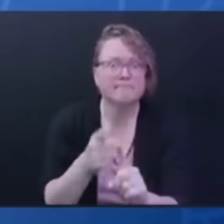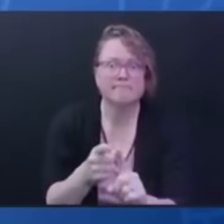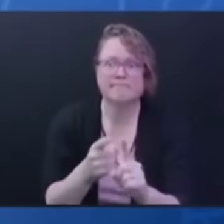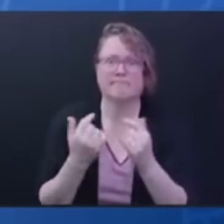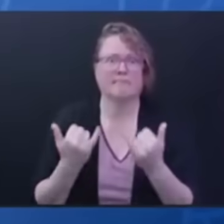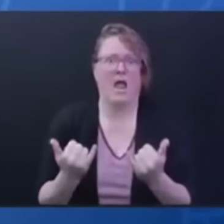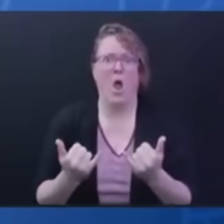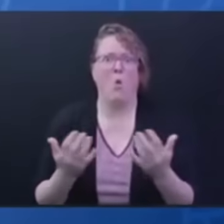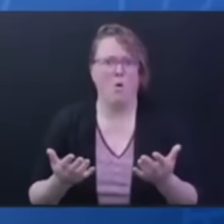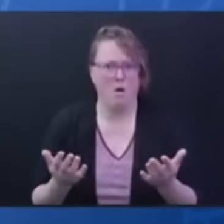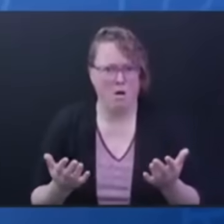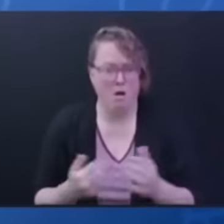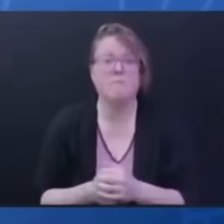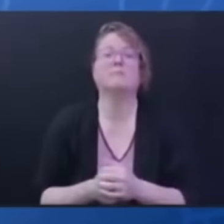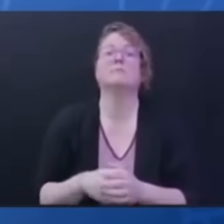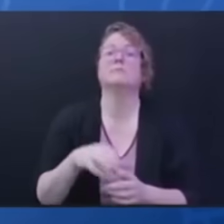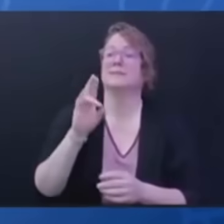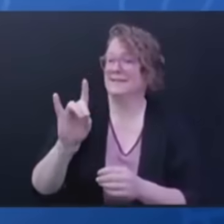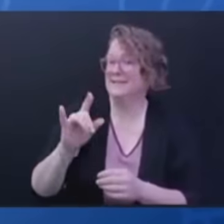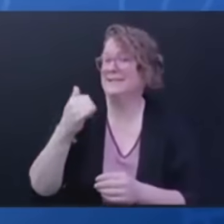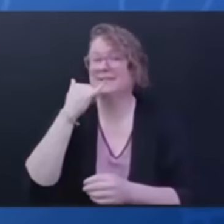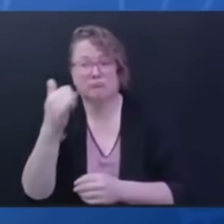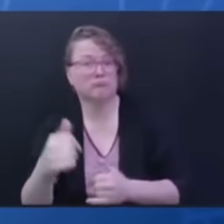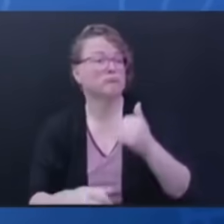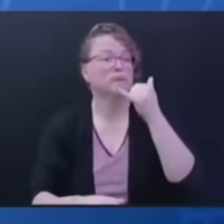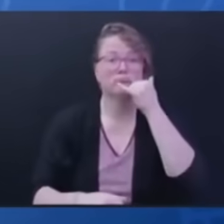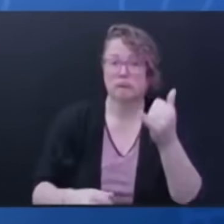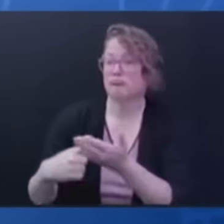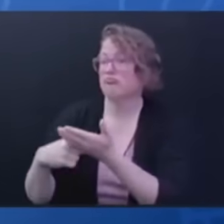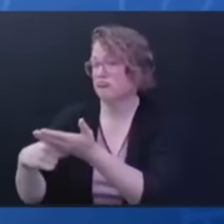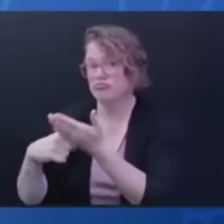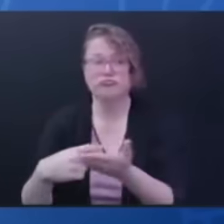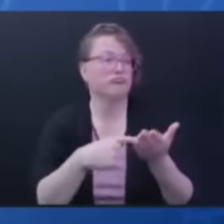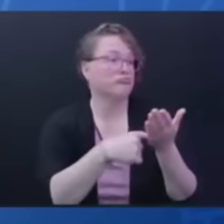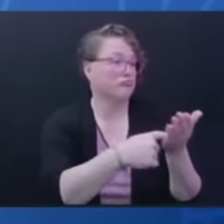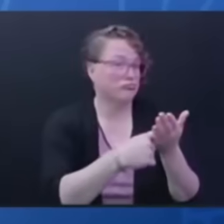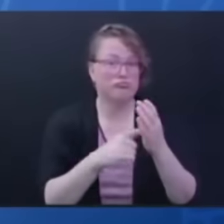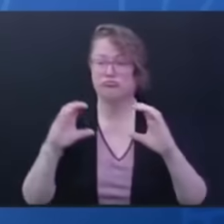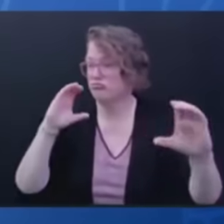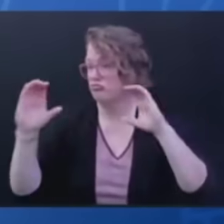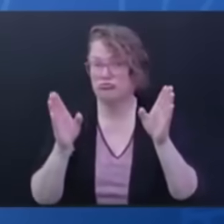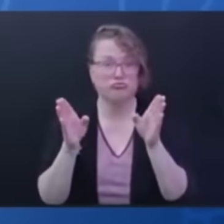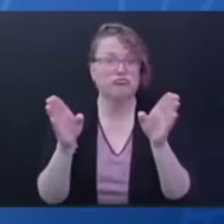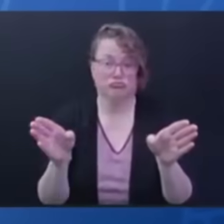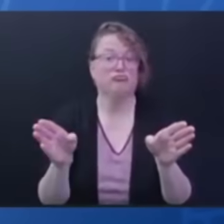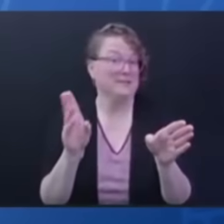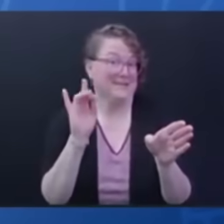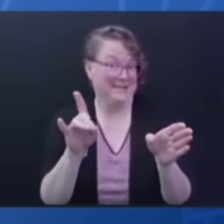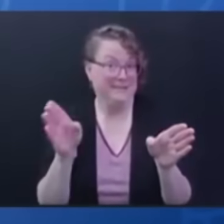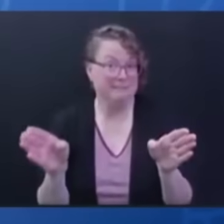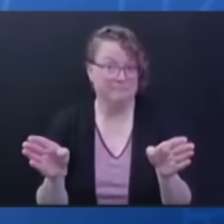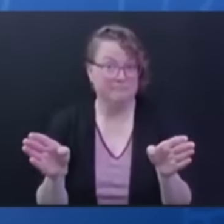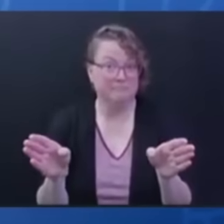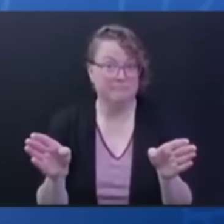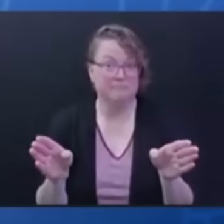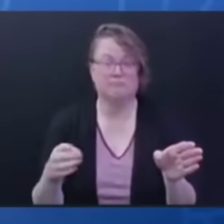we are remaining engaged with both governments at, again, multiple levels. We, though, will not engage